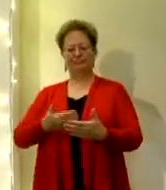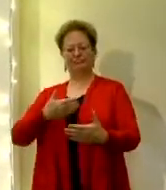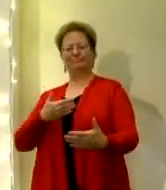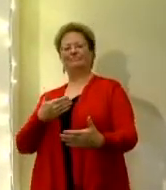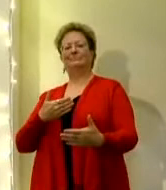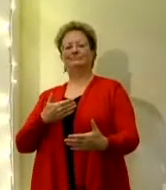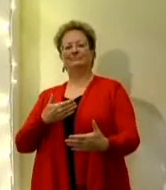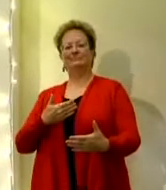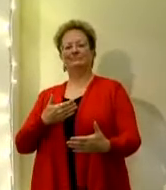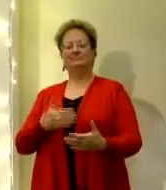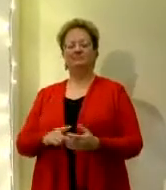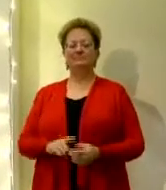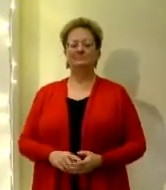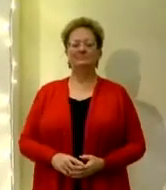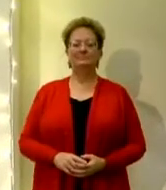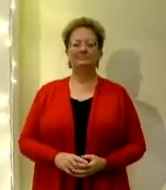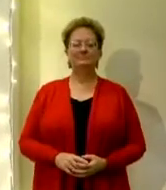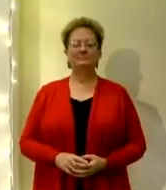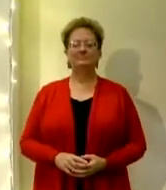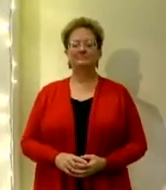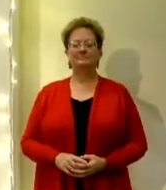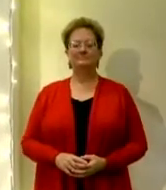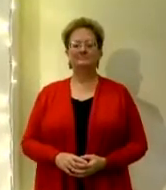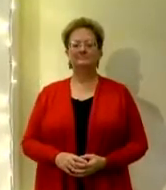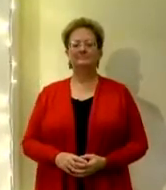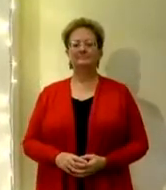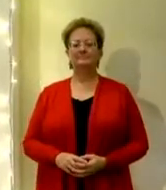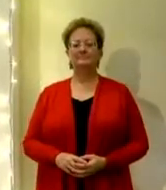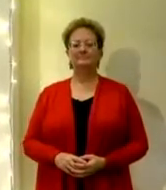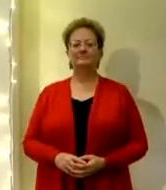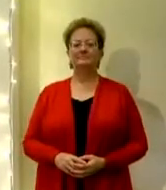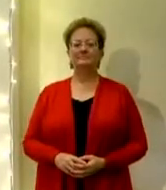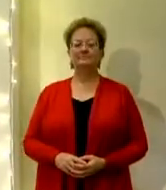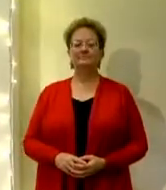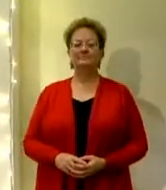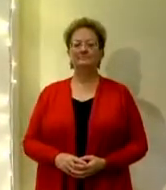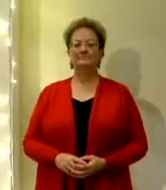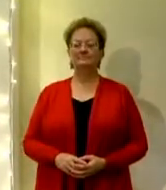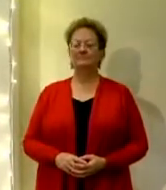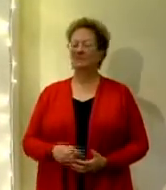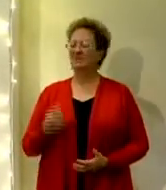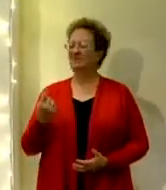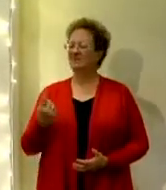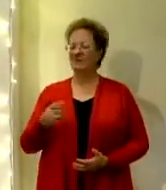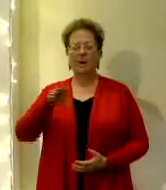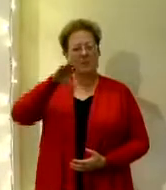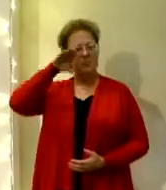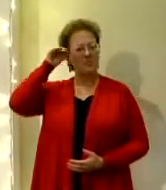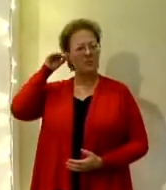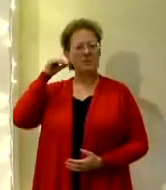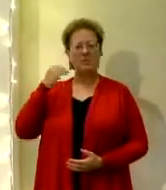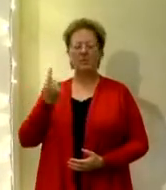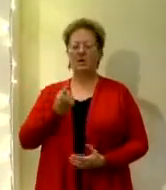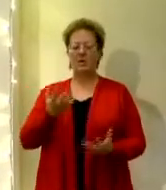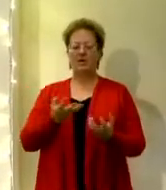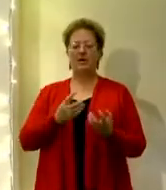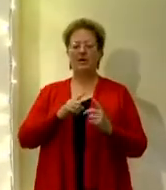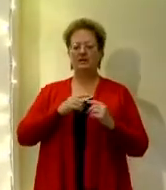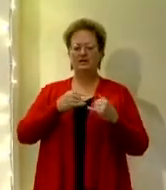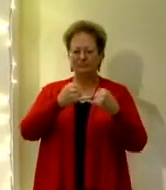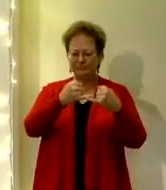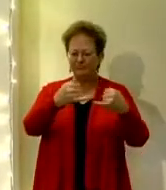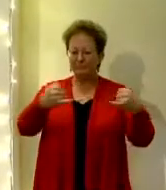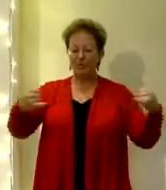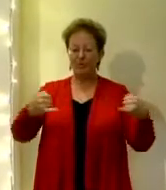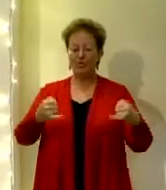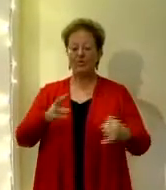Jordan. And so by the end of his life, all Moses wanted to do was cross that thin blue line, but